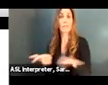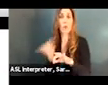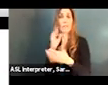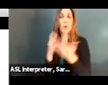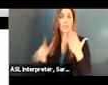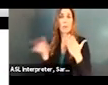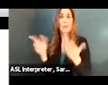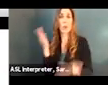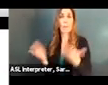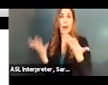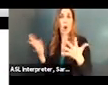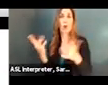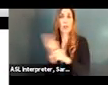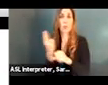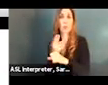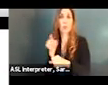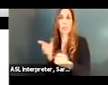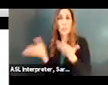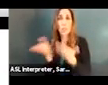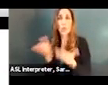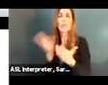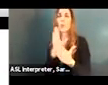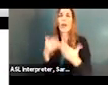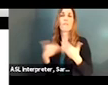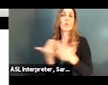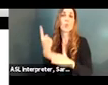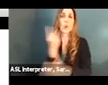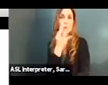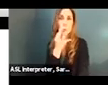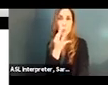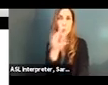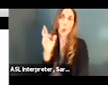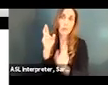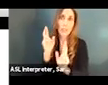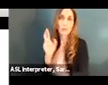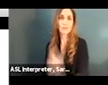might already use this service. We'll have a new one out shortly, hopefully.